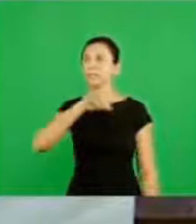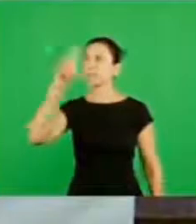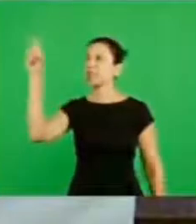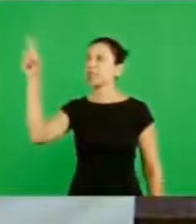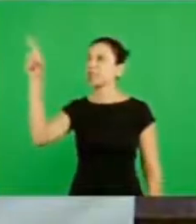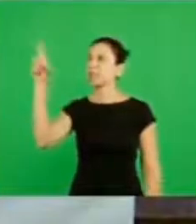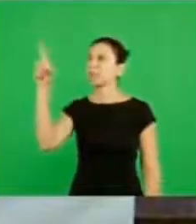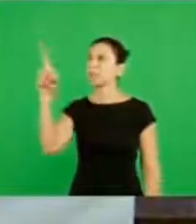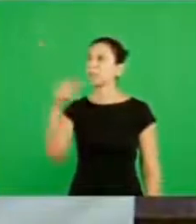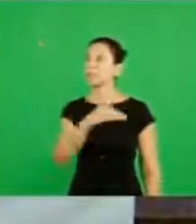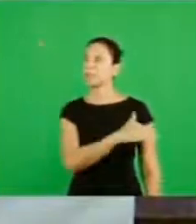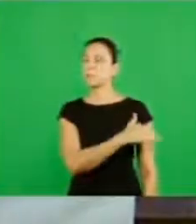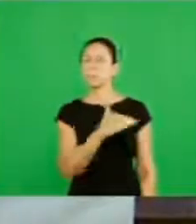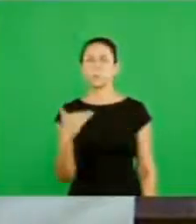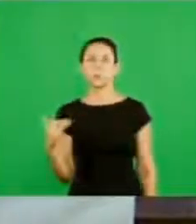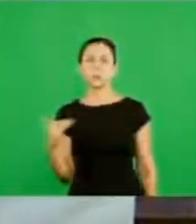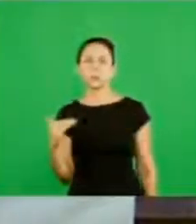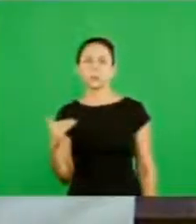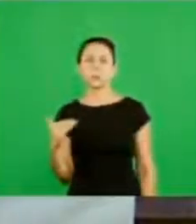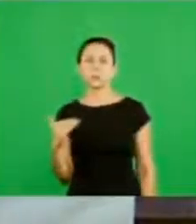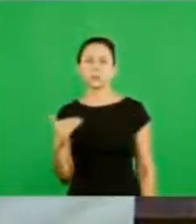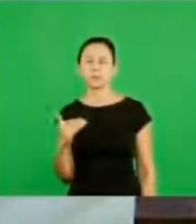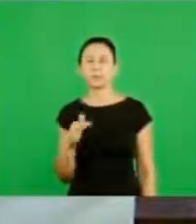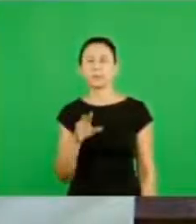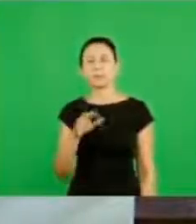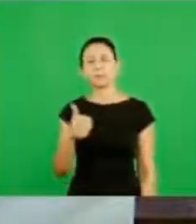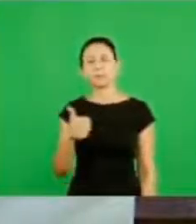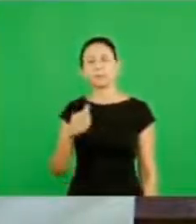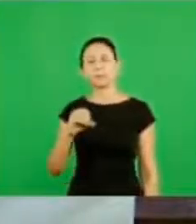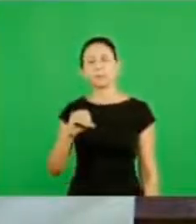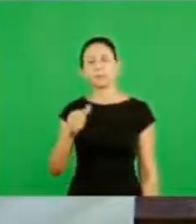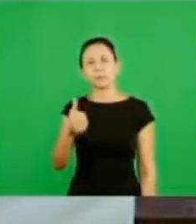if theology was saying that God had died,